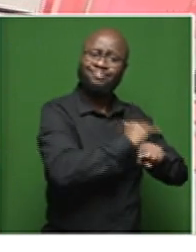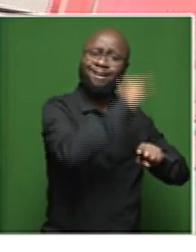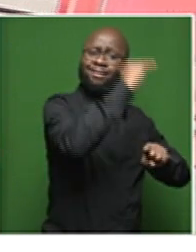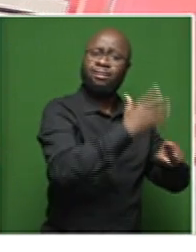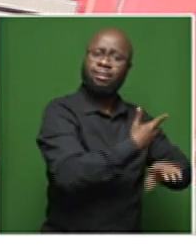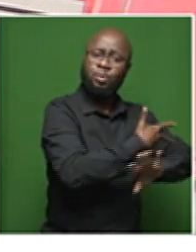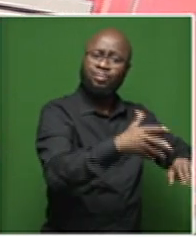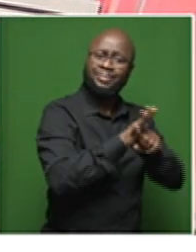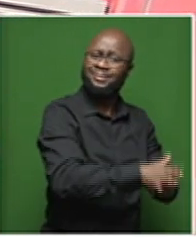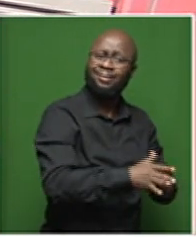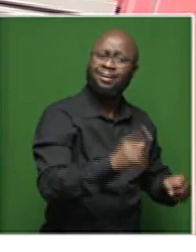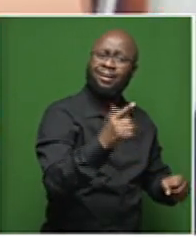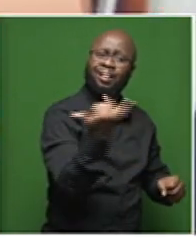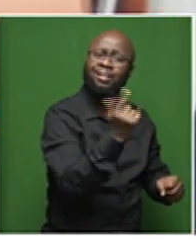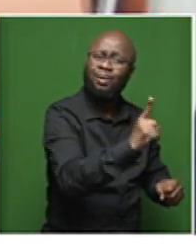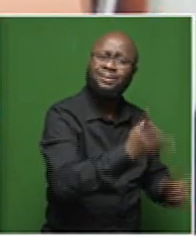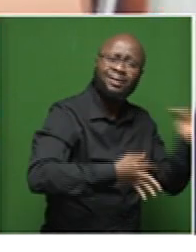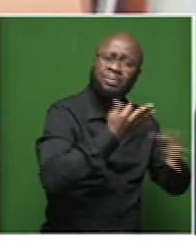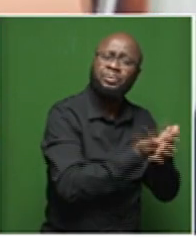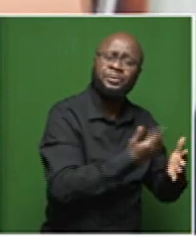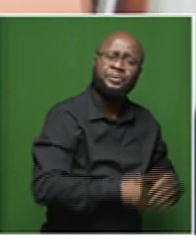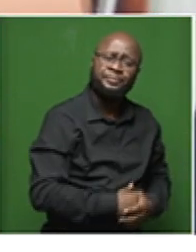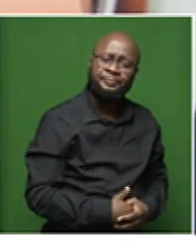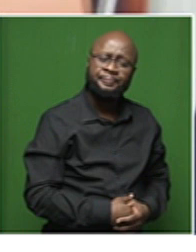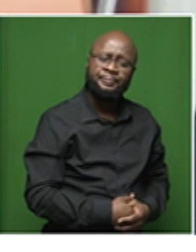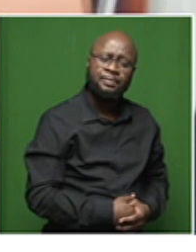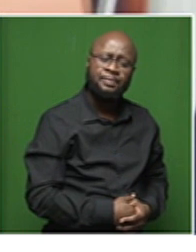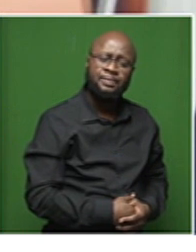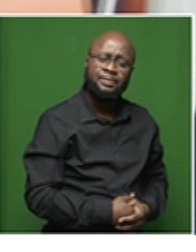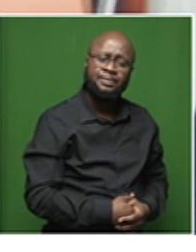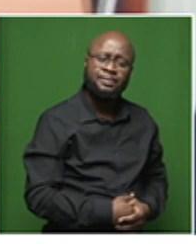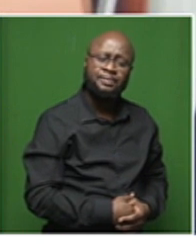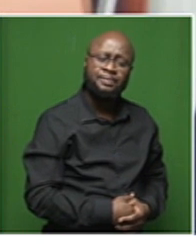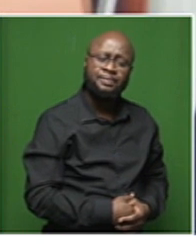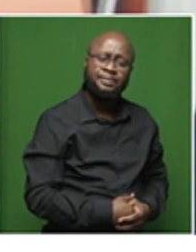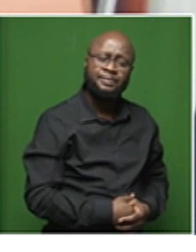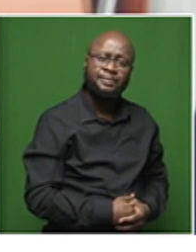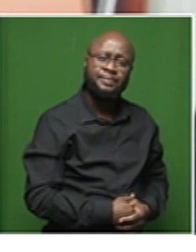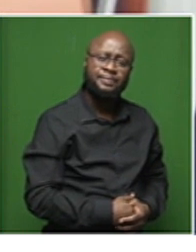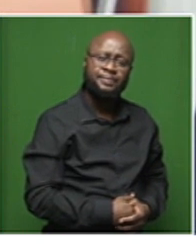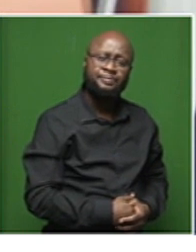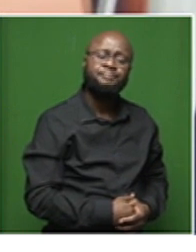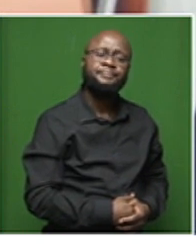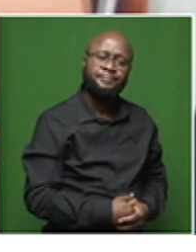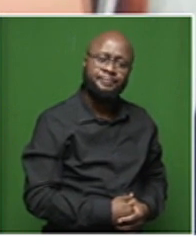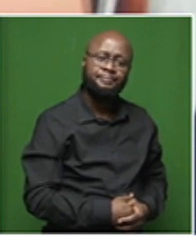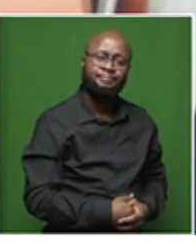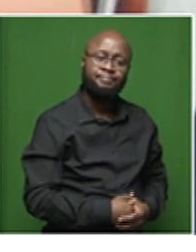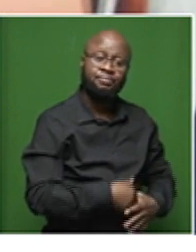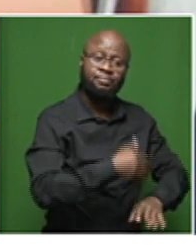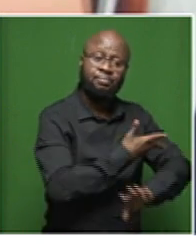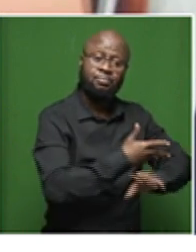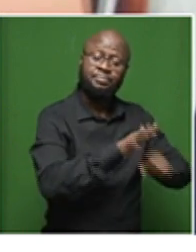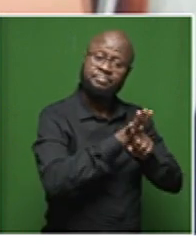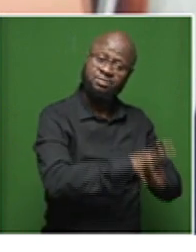All right. So I missed something a little bit, but you wanted to talk about high blood pressure. So the concept of blood pressure is